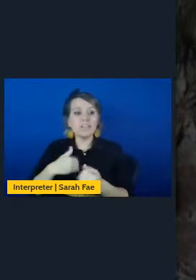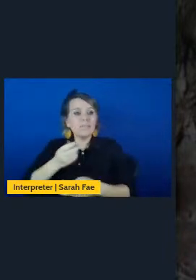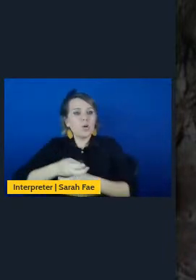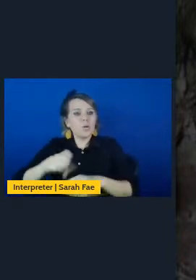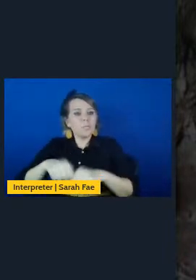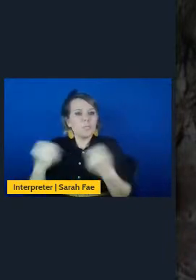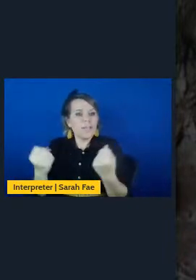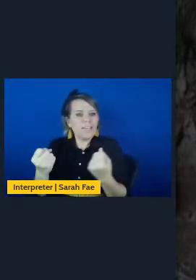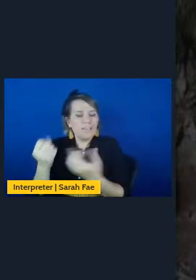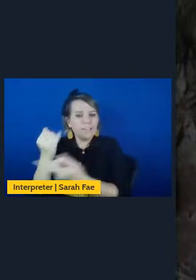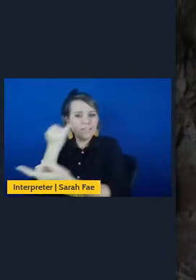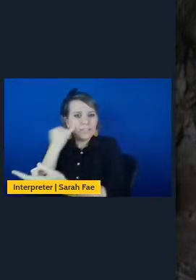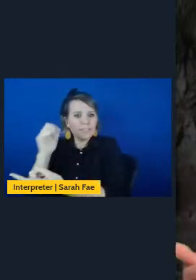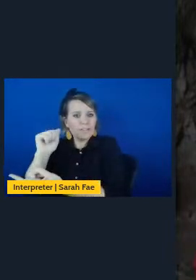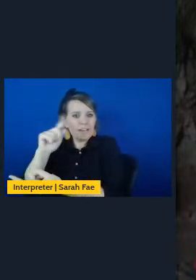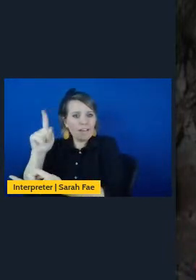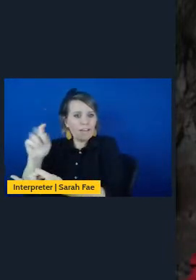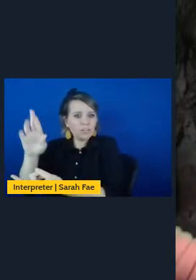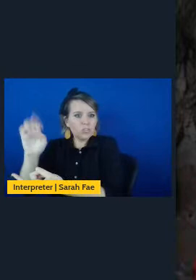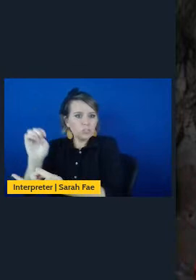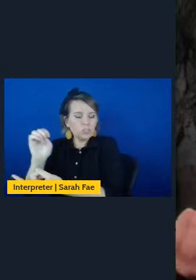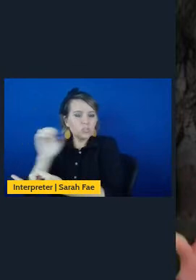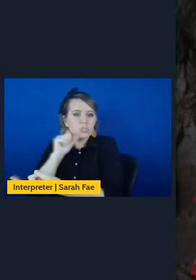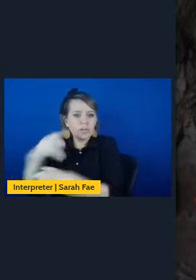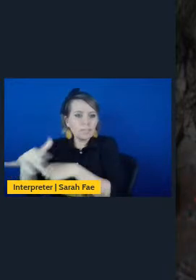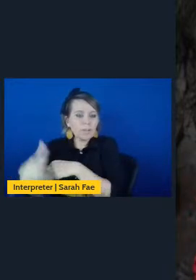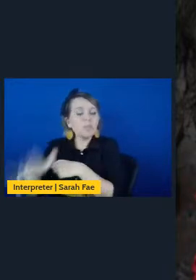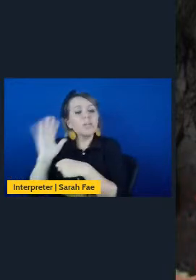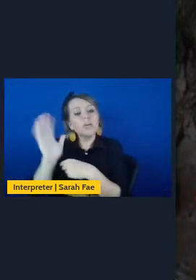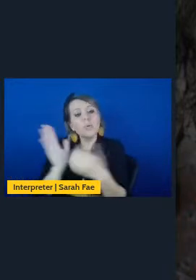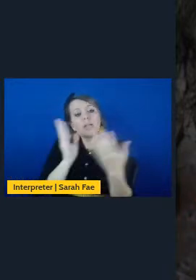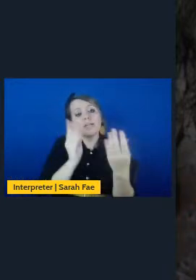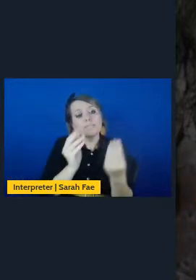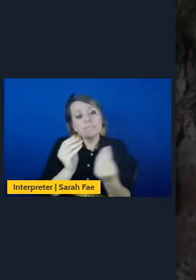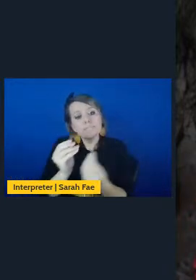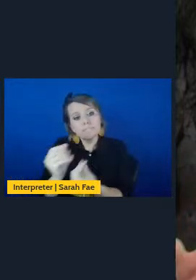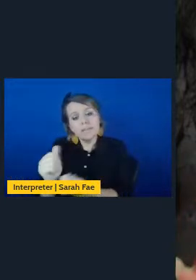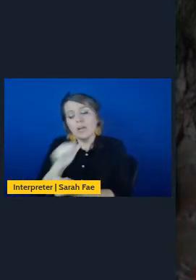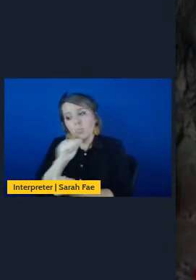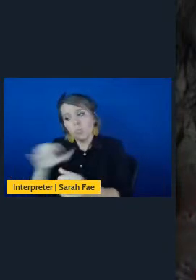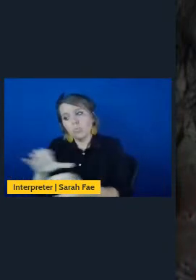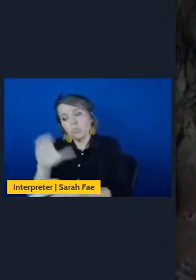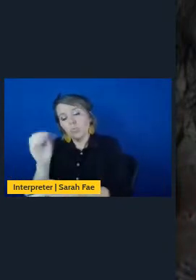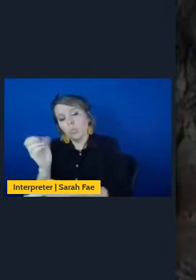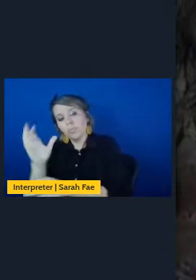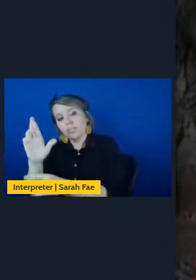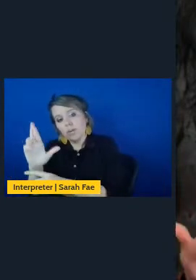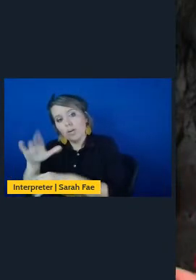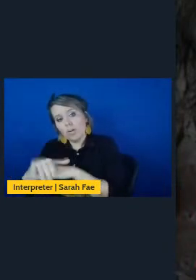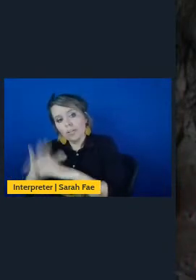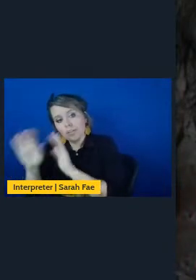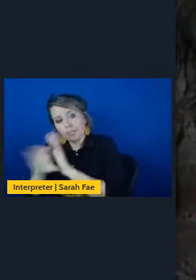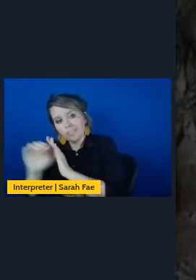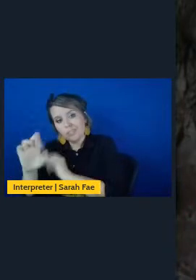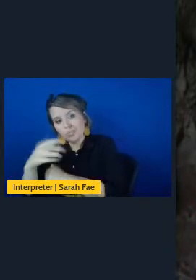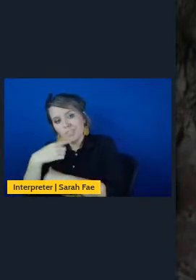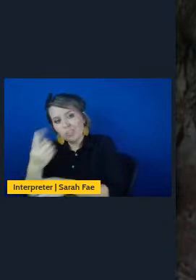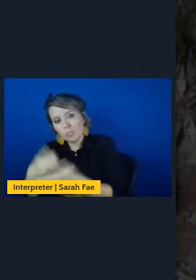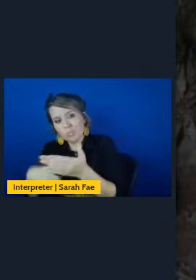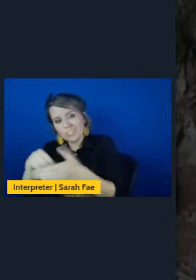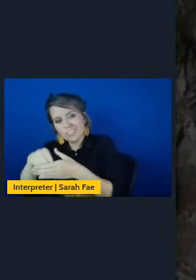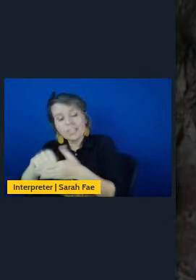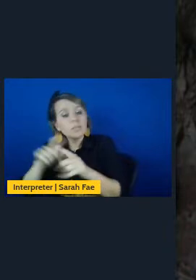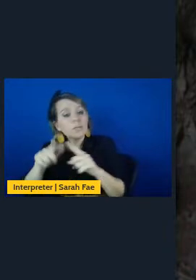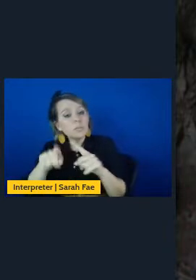Azure's unavailable. It will gracefully degrade. It will not do OCR on those images or tell you what's in them, but you can still write